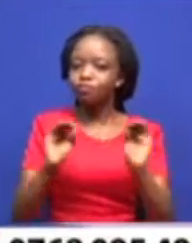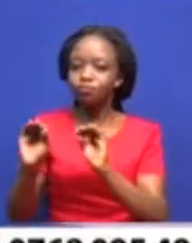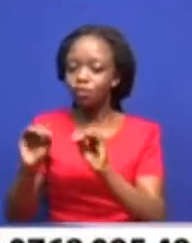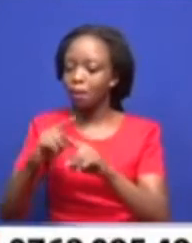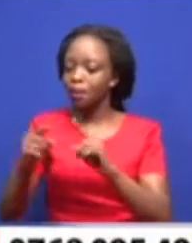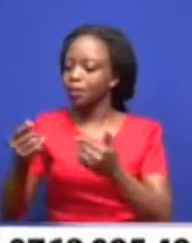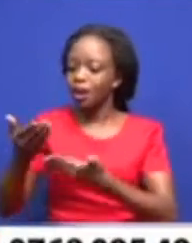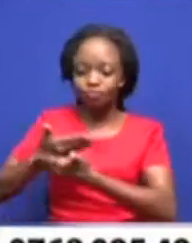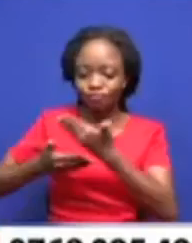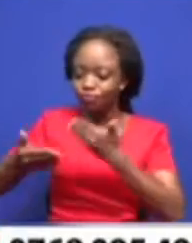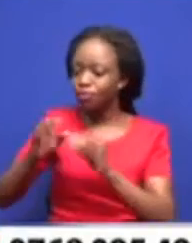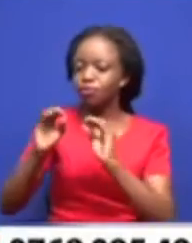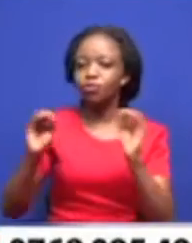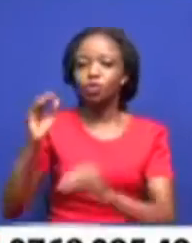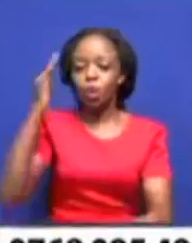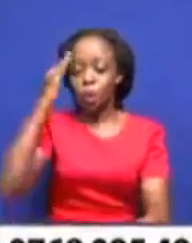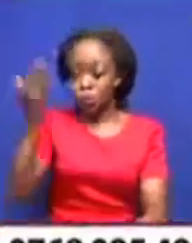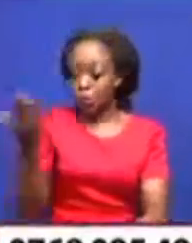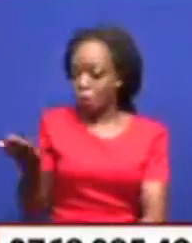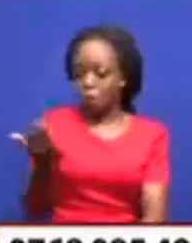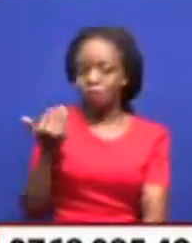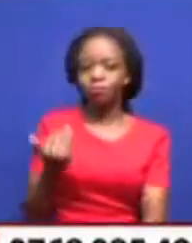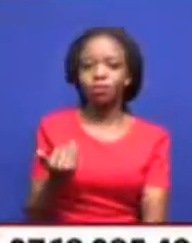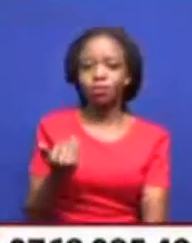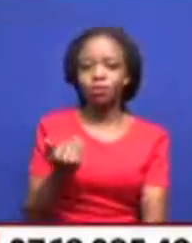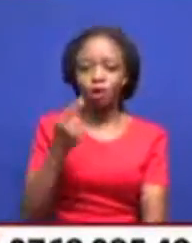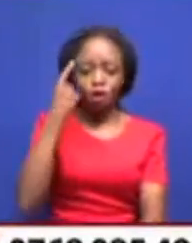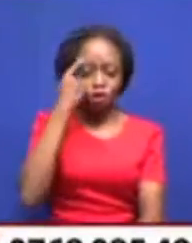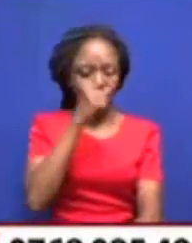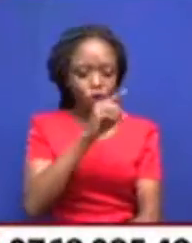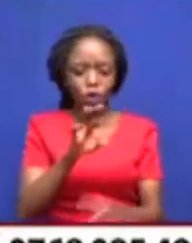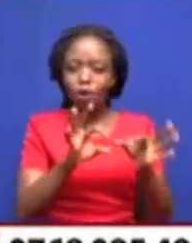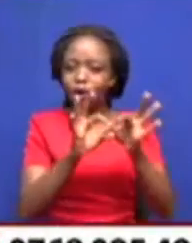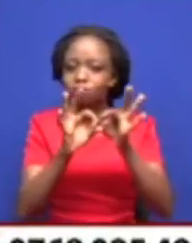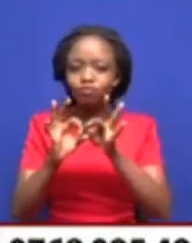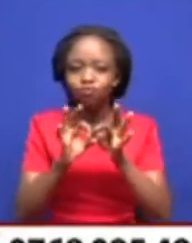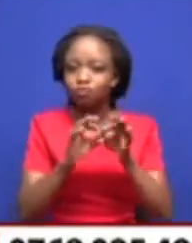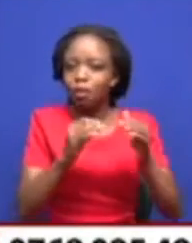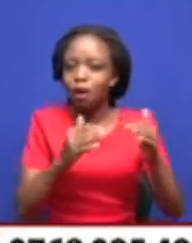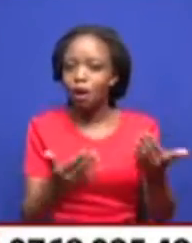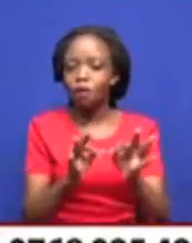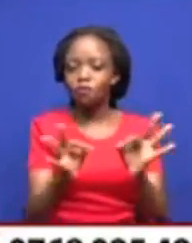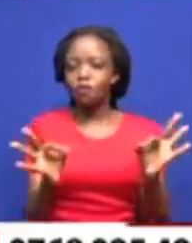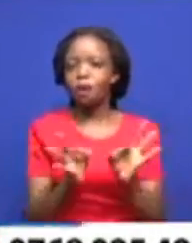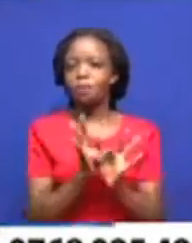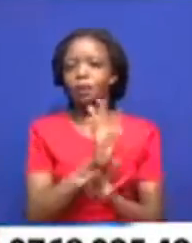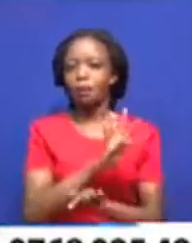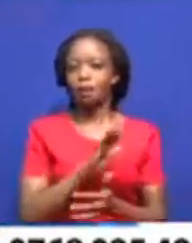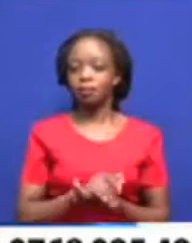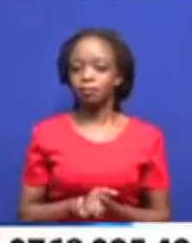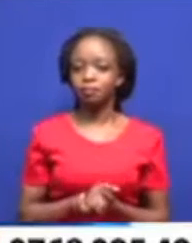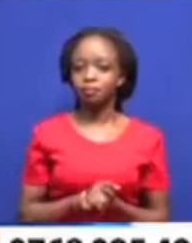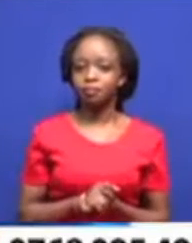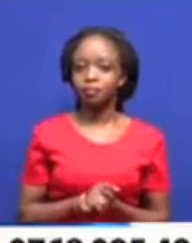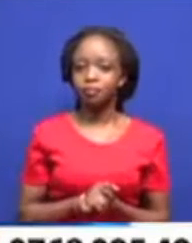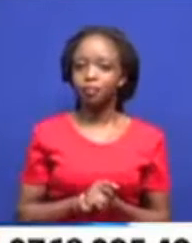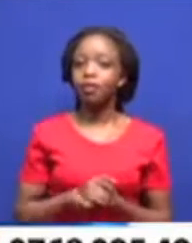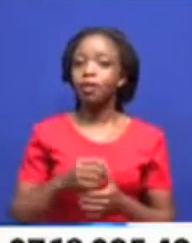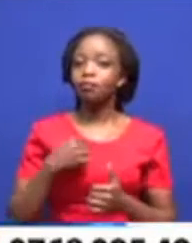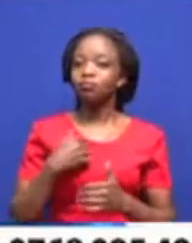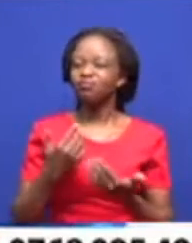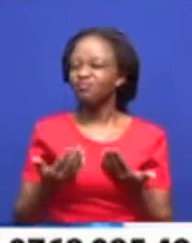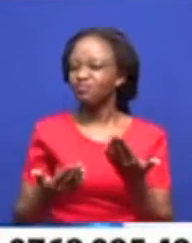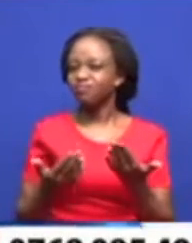to know where she is. I mean, what did it take you to reunite with your family? Yeah, it took me up